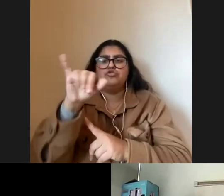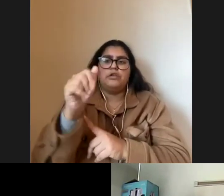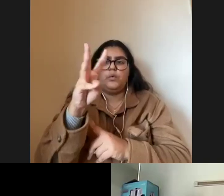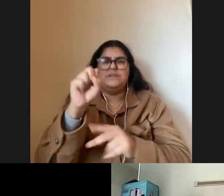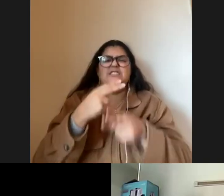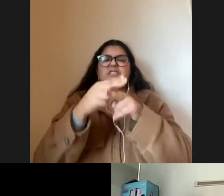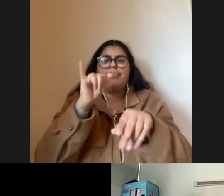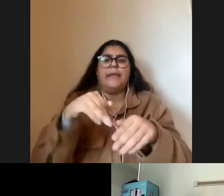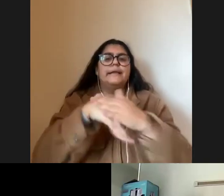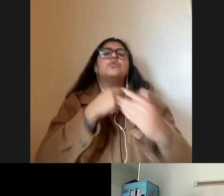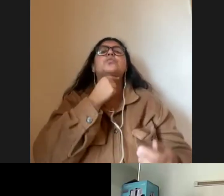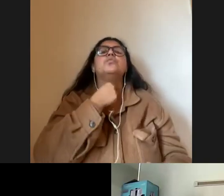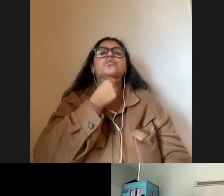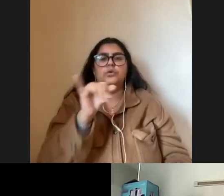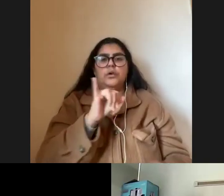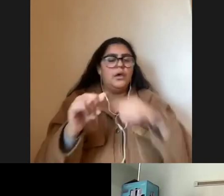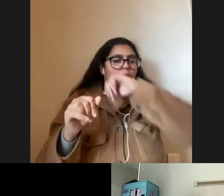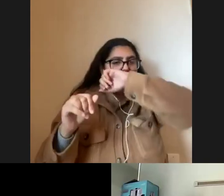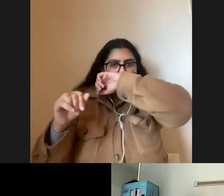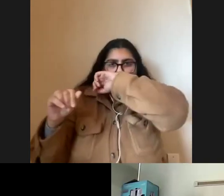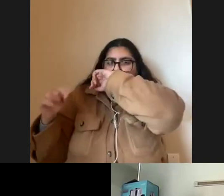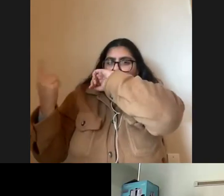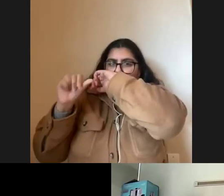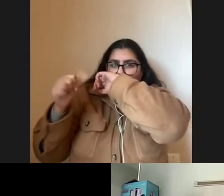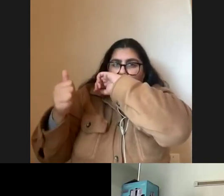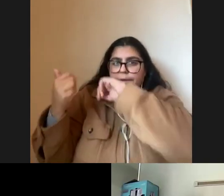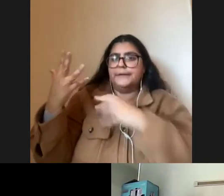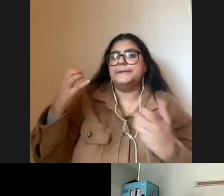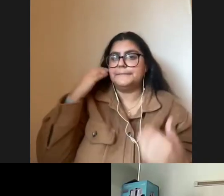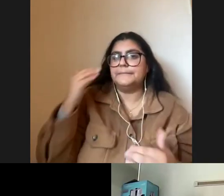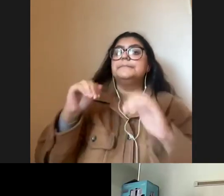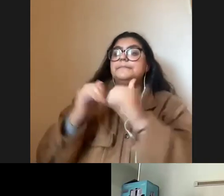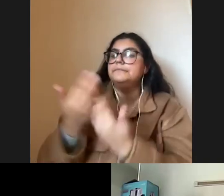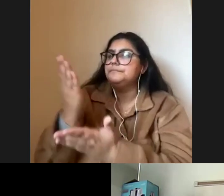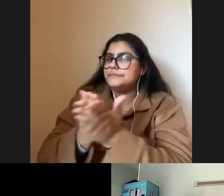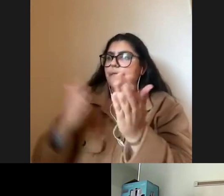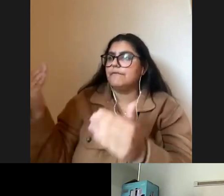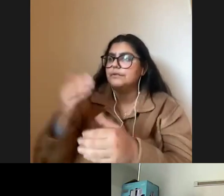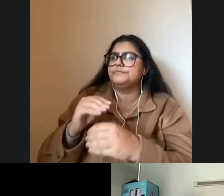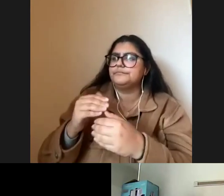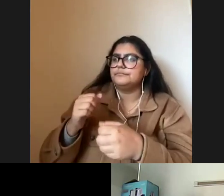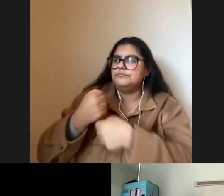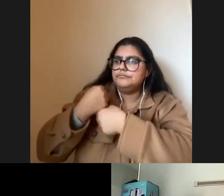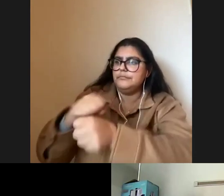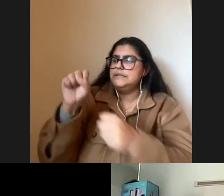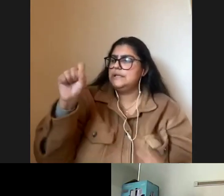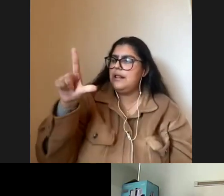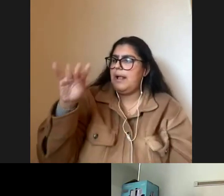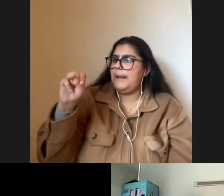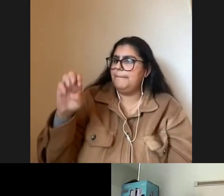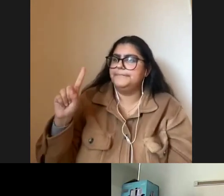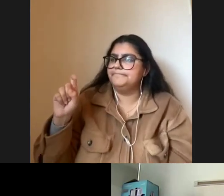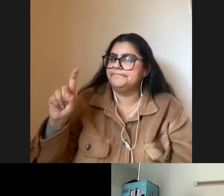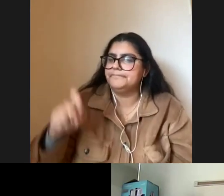Sweet. Jura wants to know, how do some fish produce slime? Yeah. Uh,